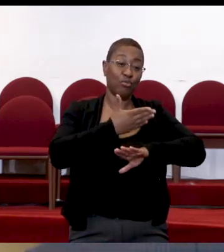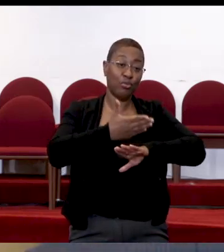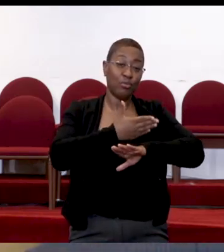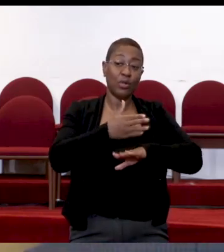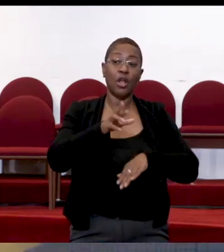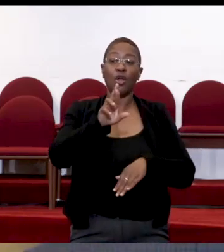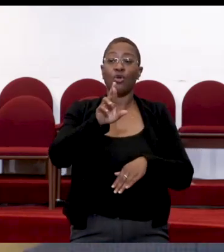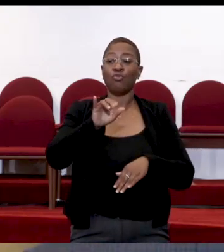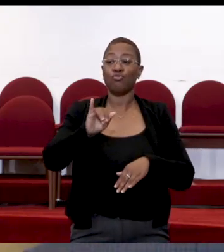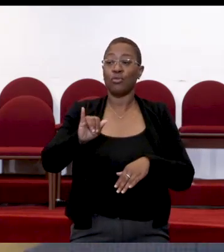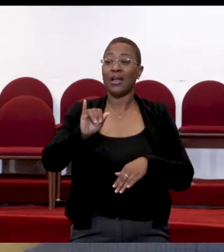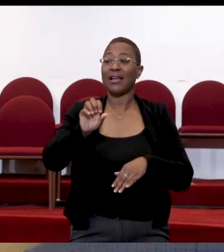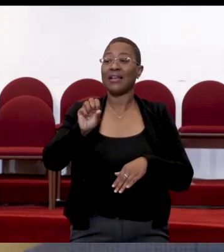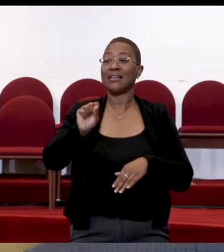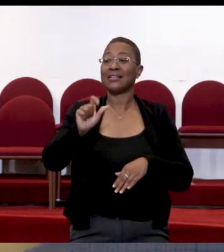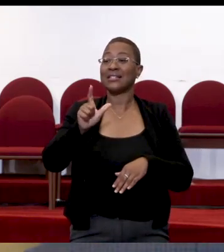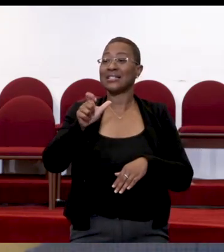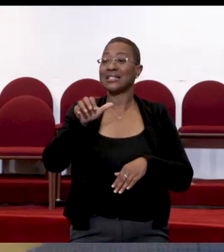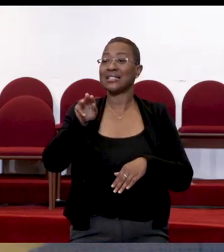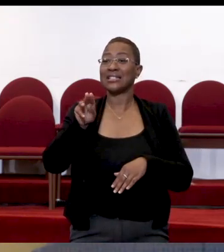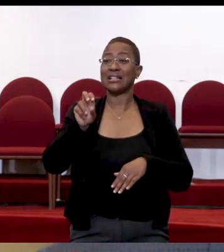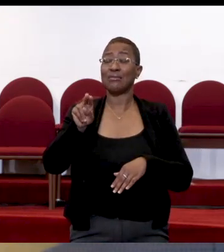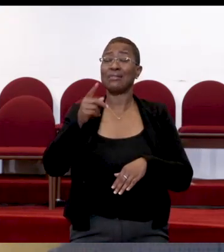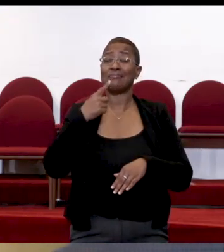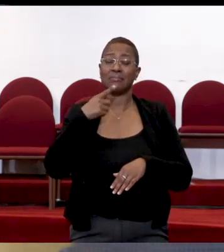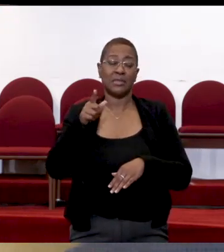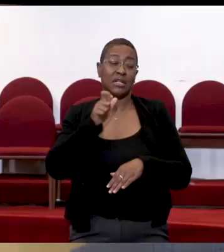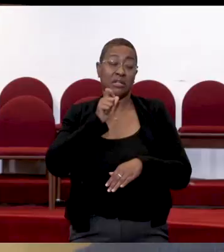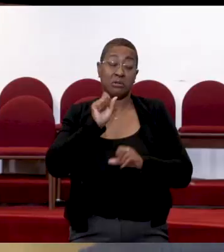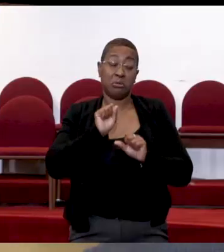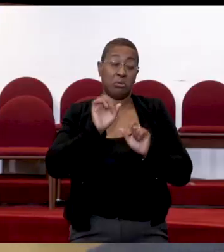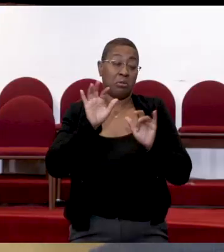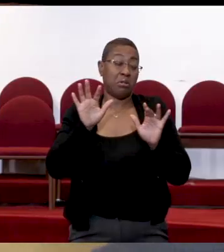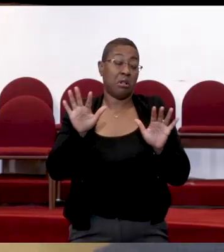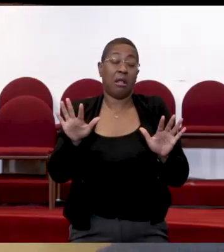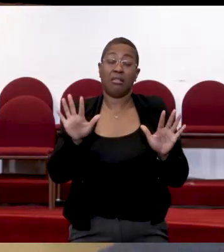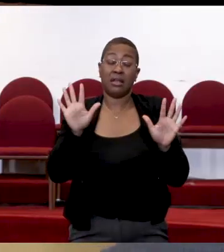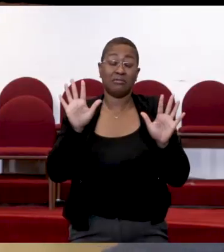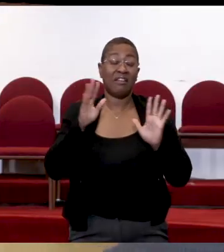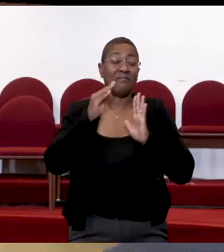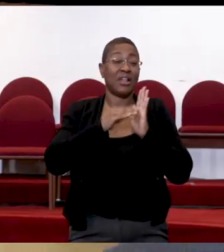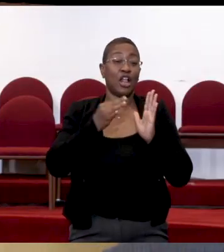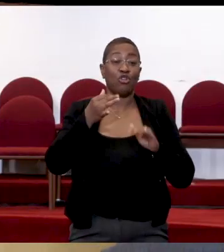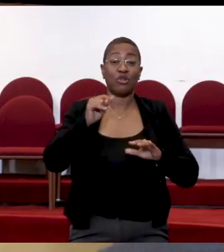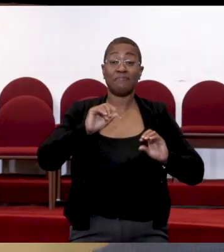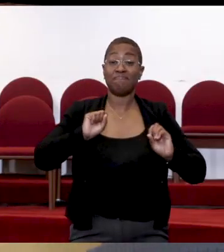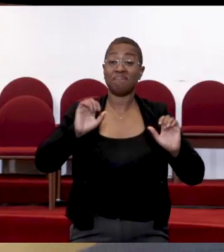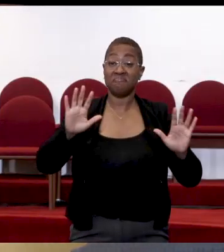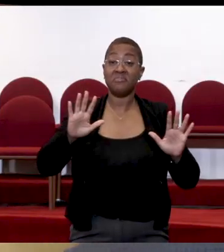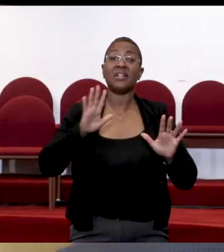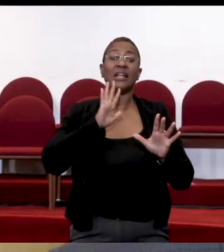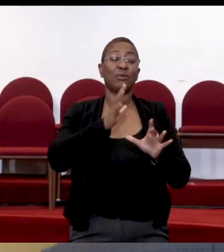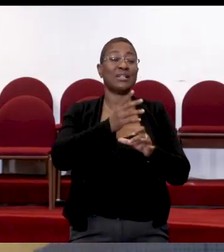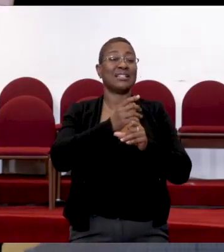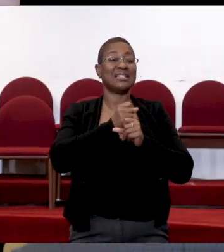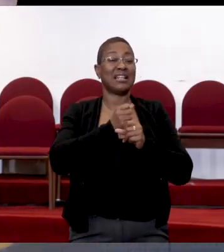they didn't have to do anything. They didn't have to fill out a grant. They just got the services. So where are we at in the process? We